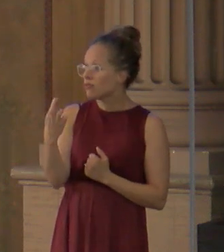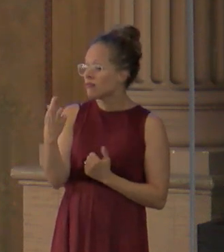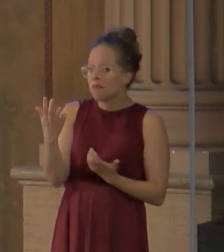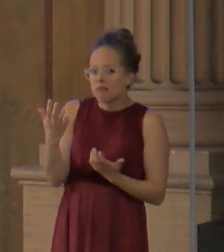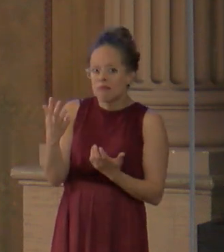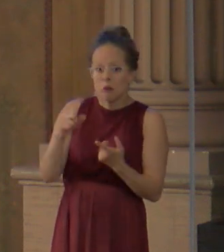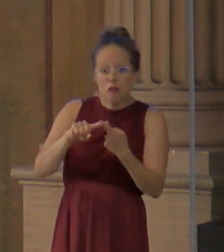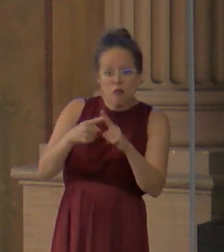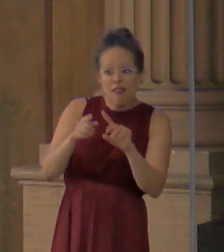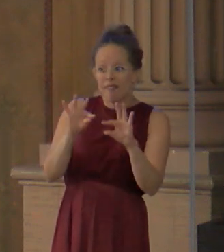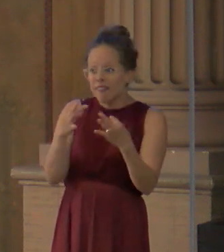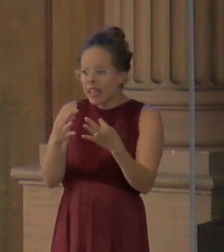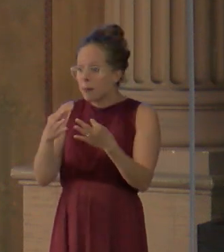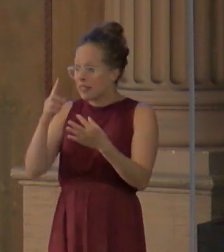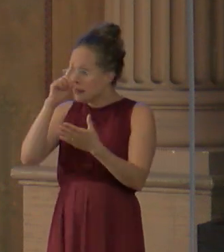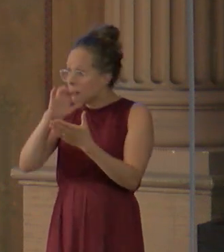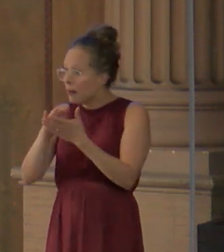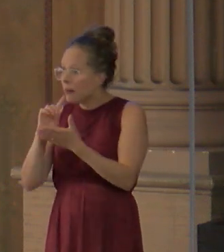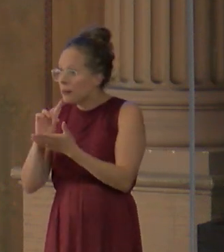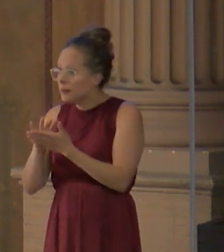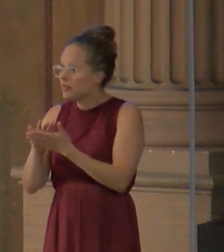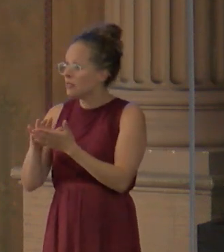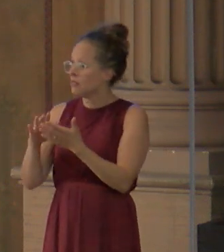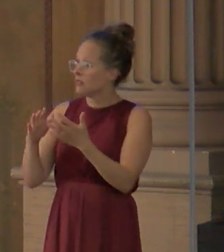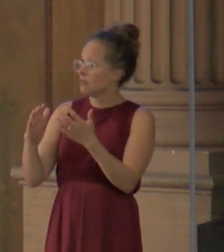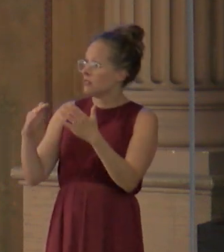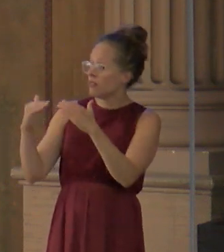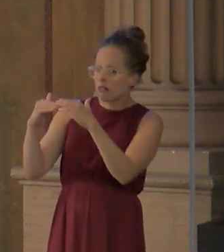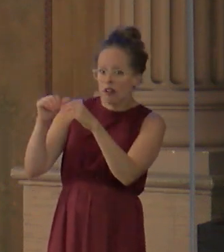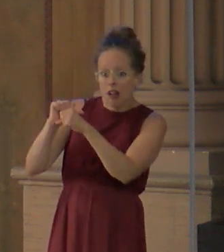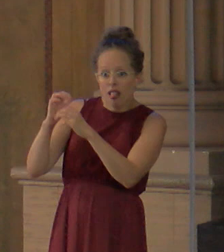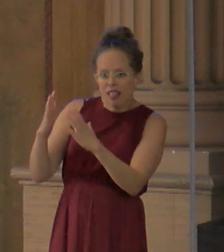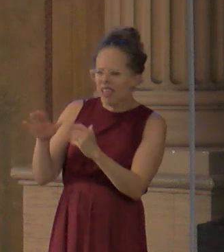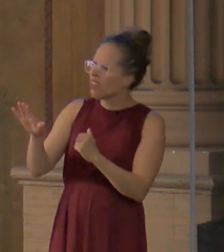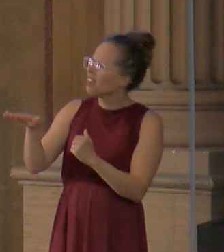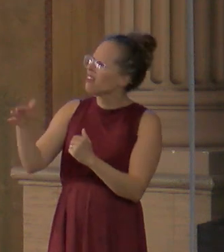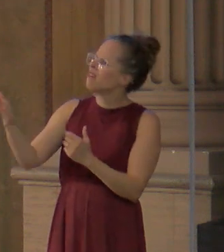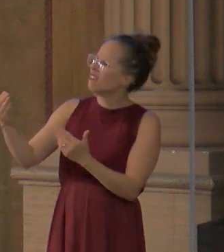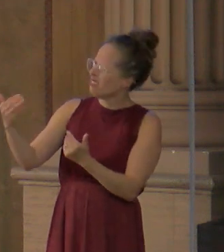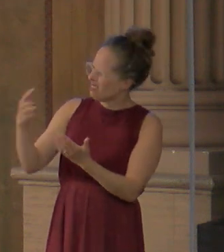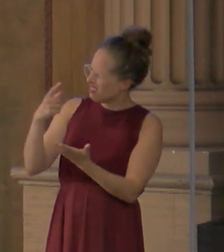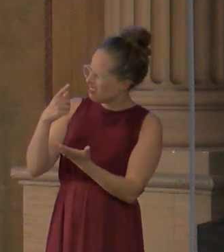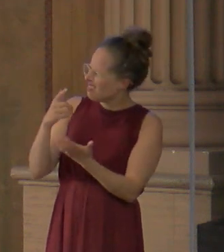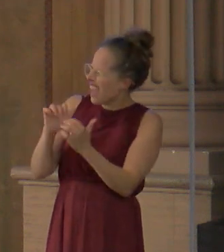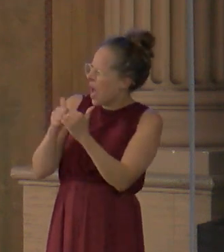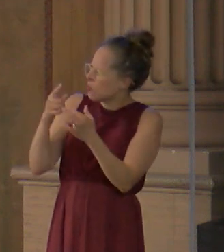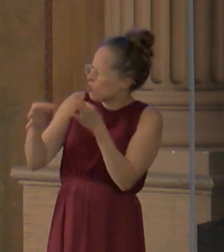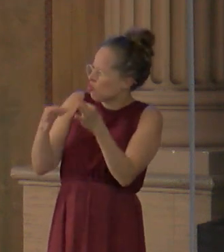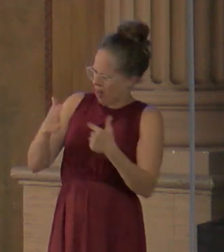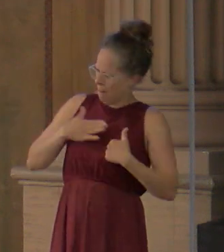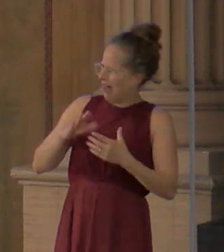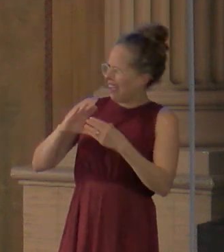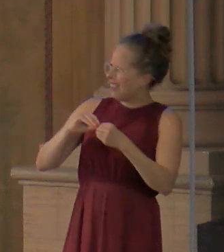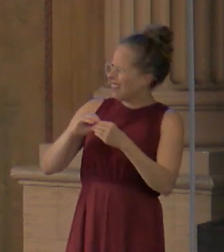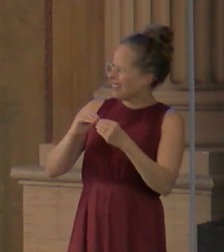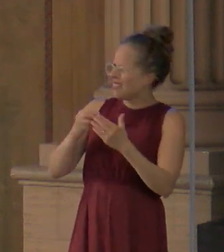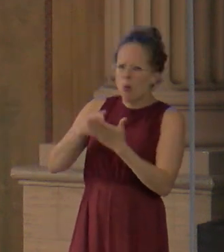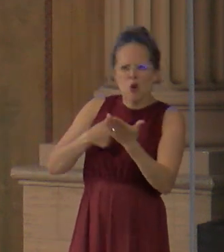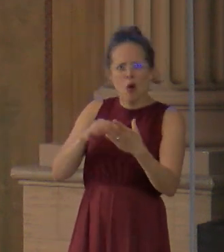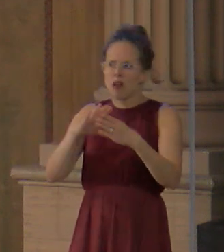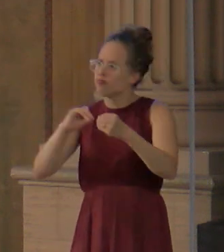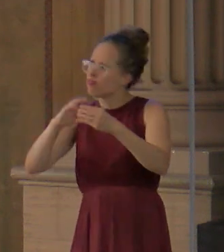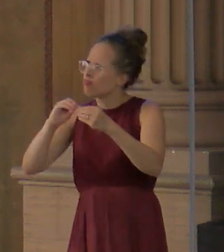or a colleague, and just ask, how would you characterize my speech? What do I talk about